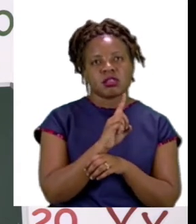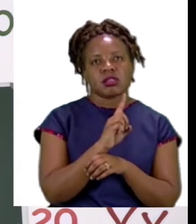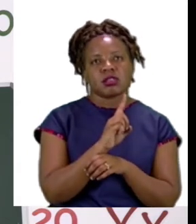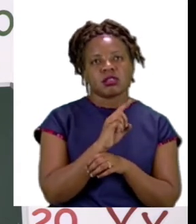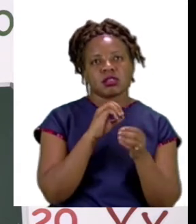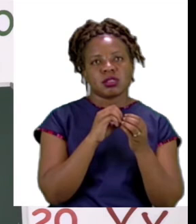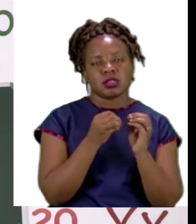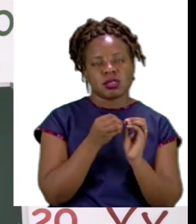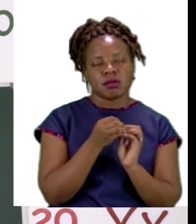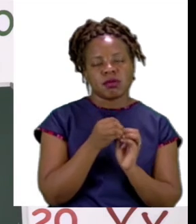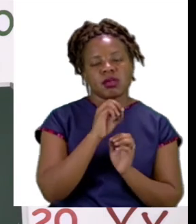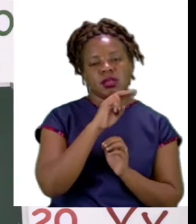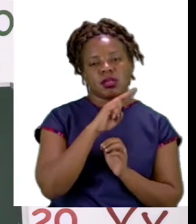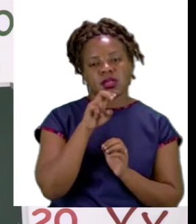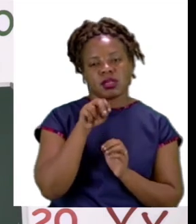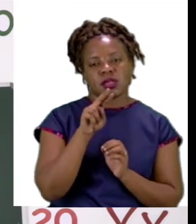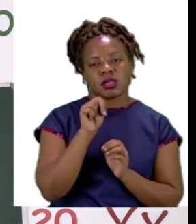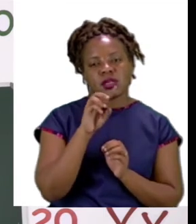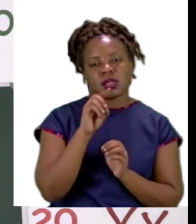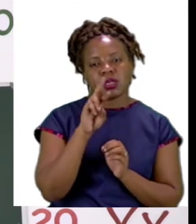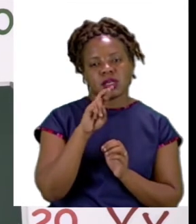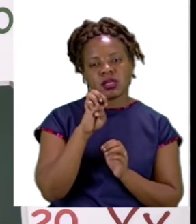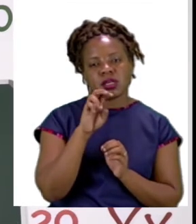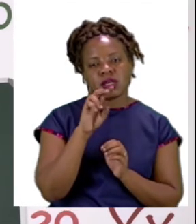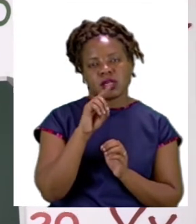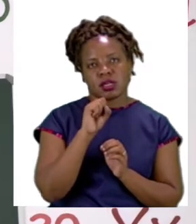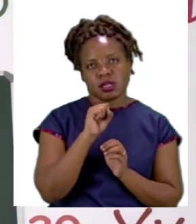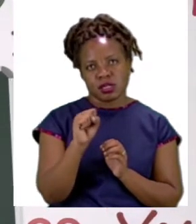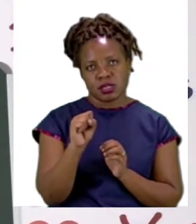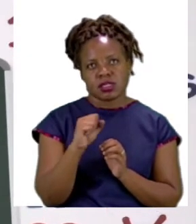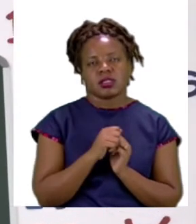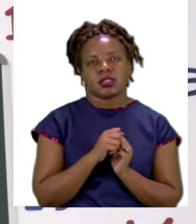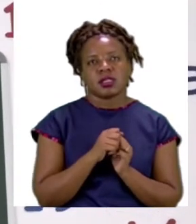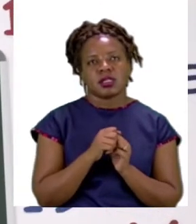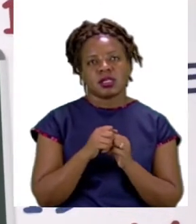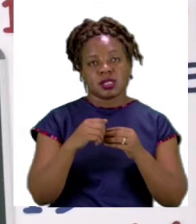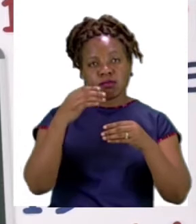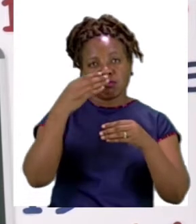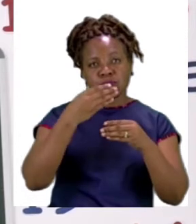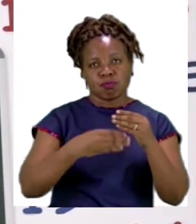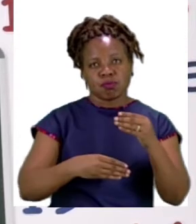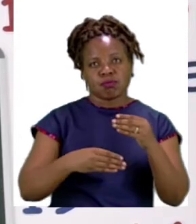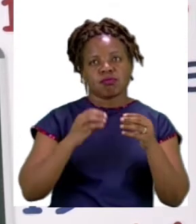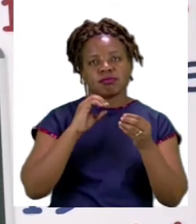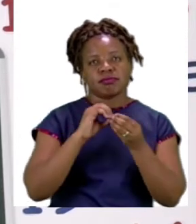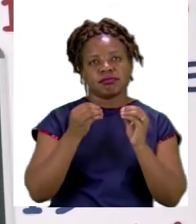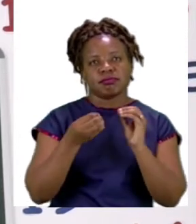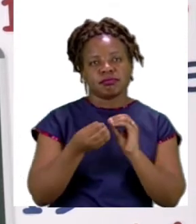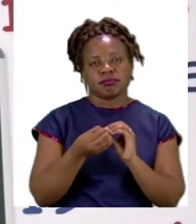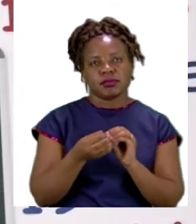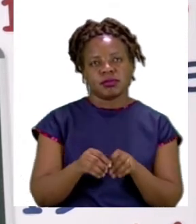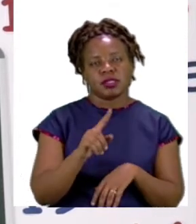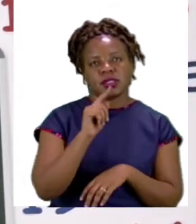Grandpa Hundreds. The next one belongs to Mr. Tens, and the last one belongs to